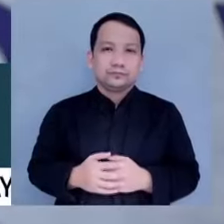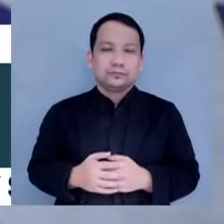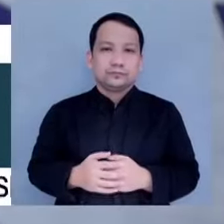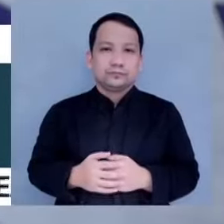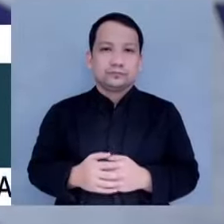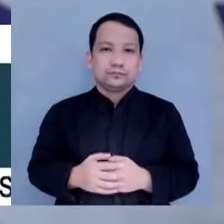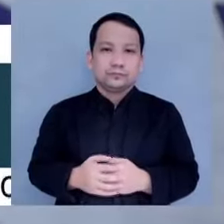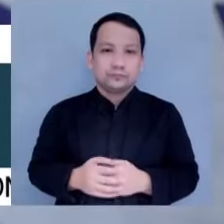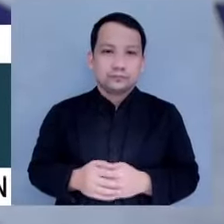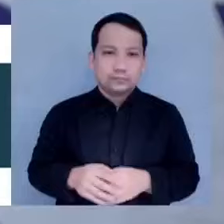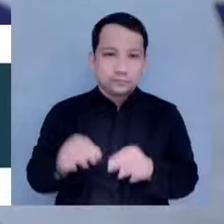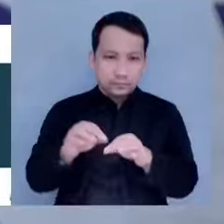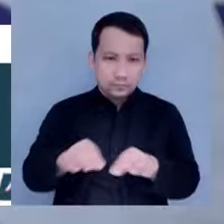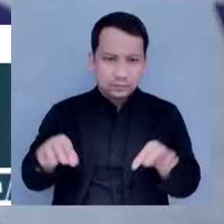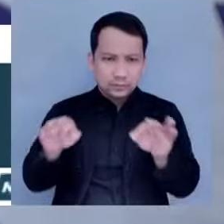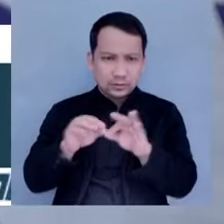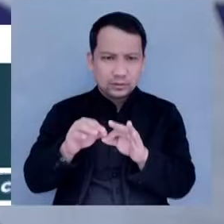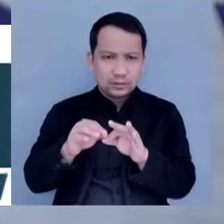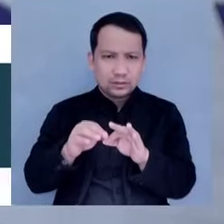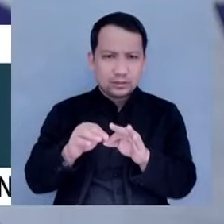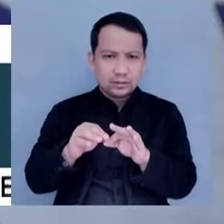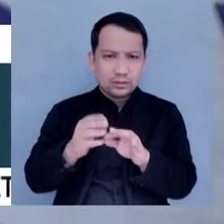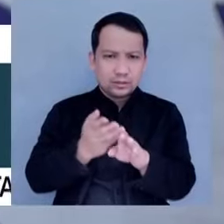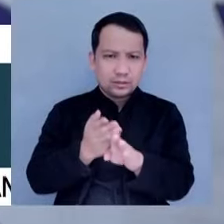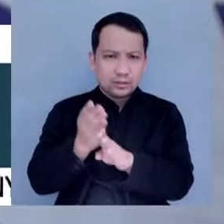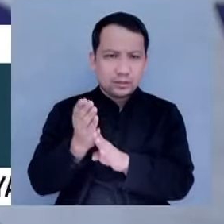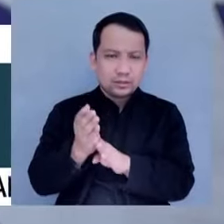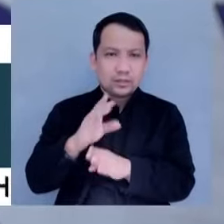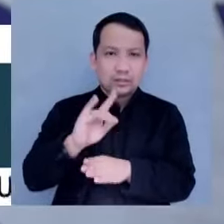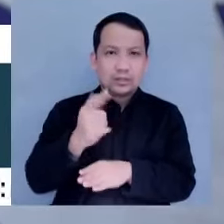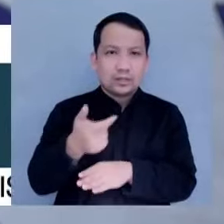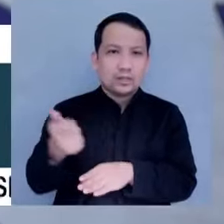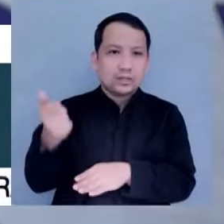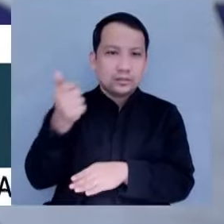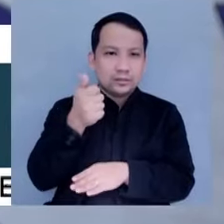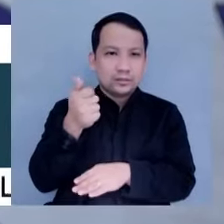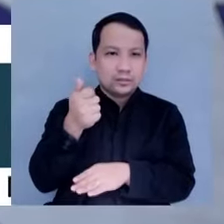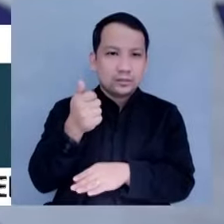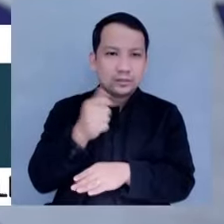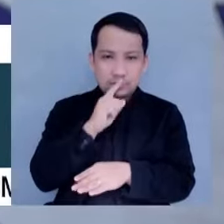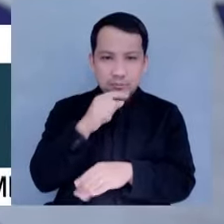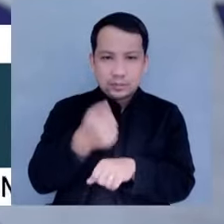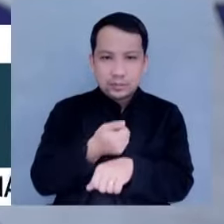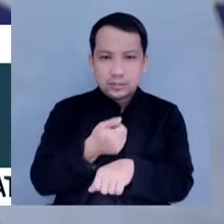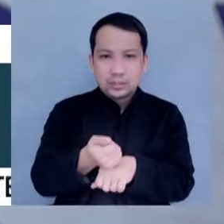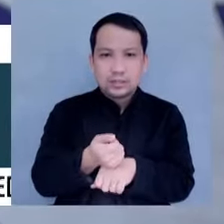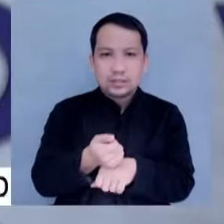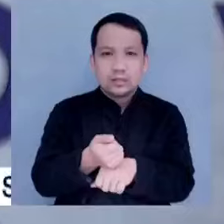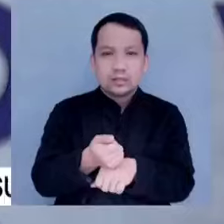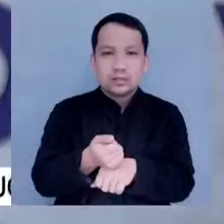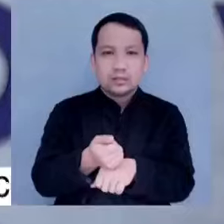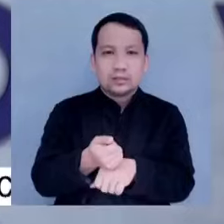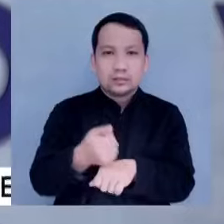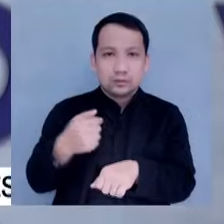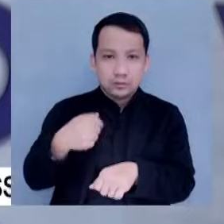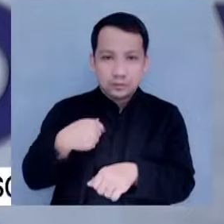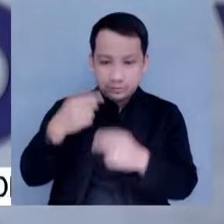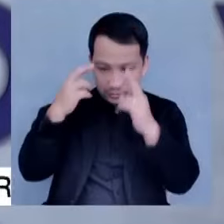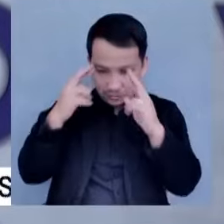Napakalawak po ng kapangyarihan ng DILG. Ako po'y naging alkalde ng Mandaluyong, naging congressman,